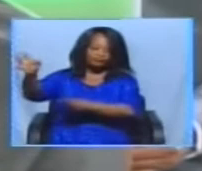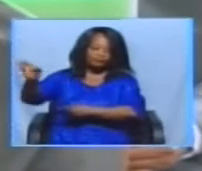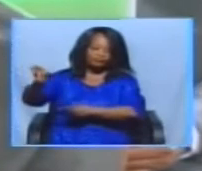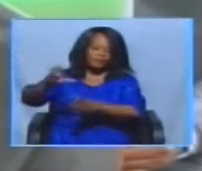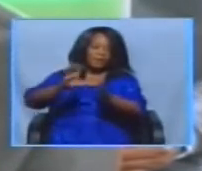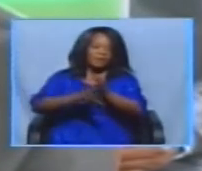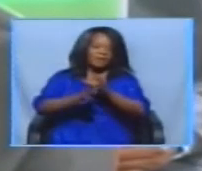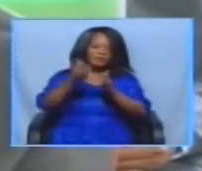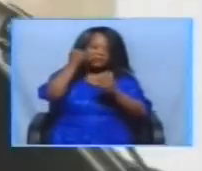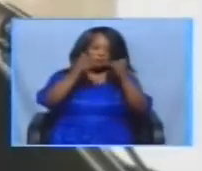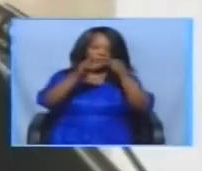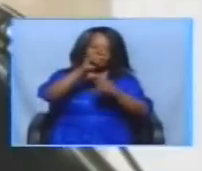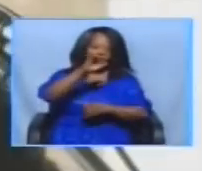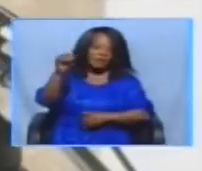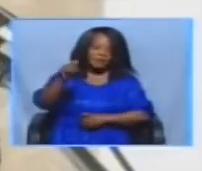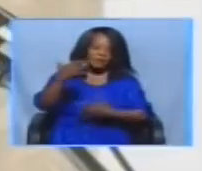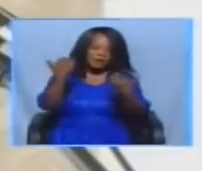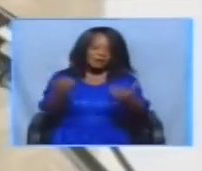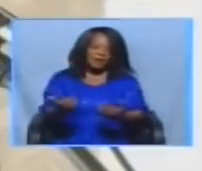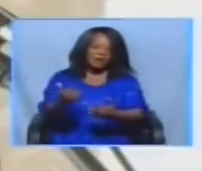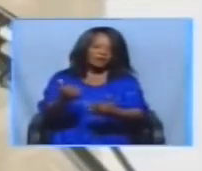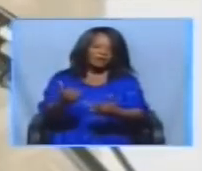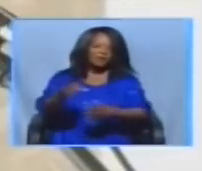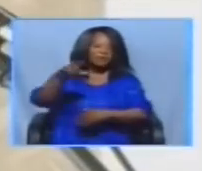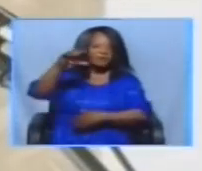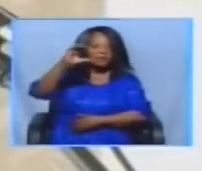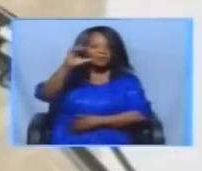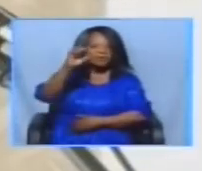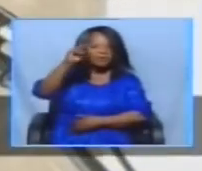202 criminal cases remained to be completed for the year